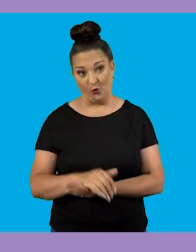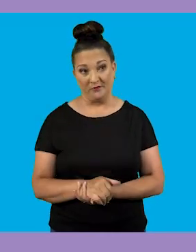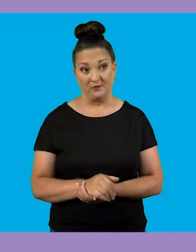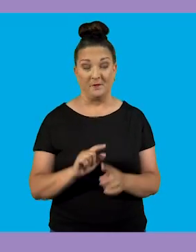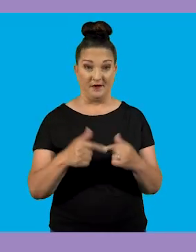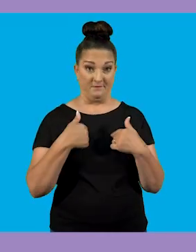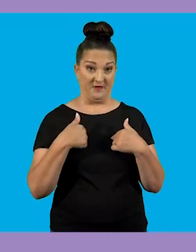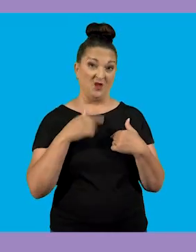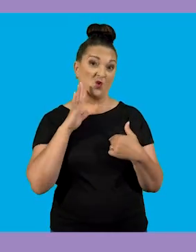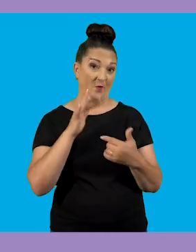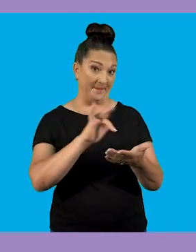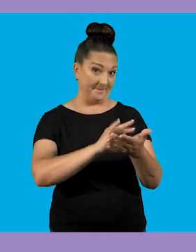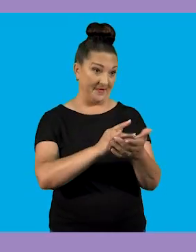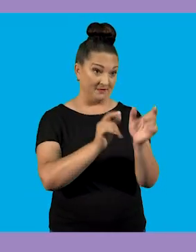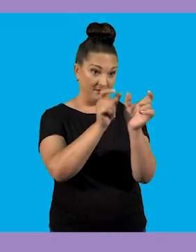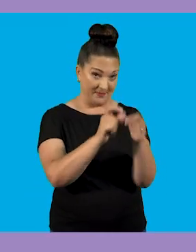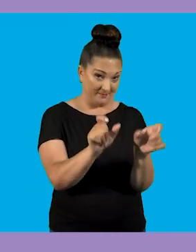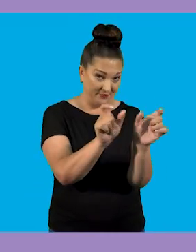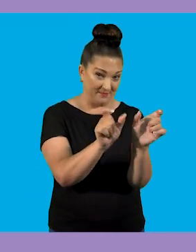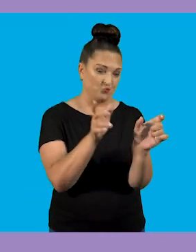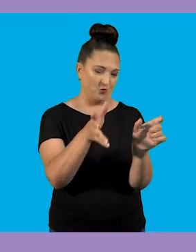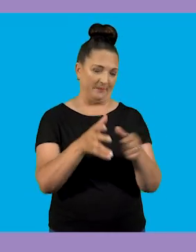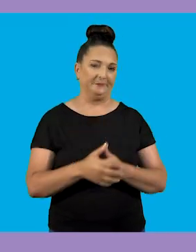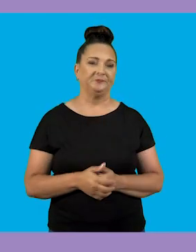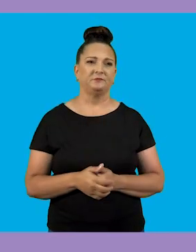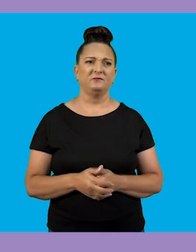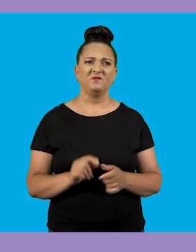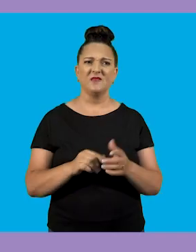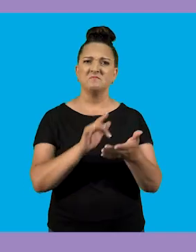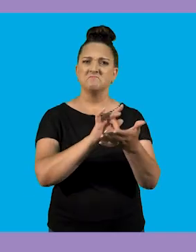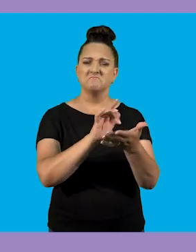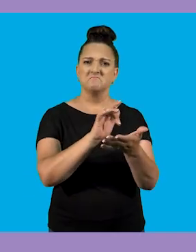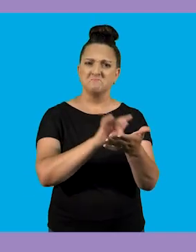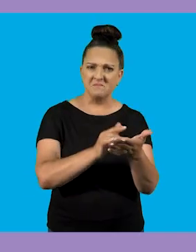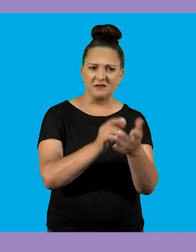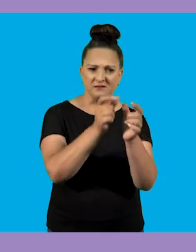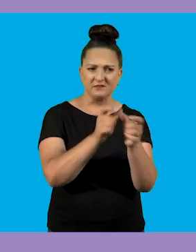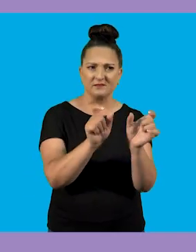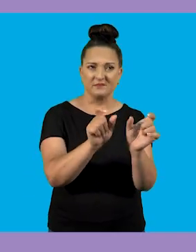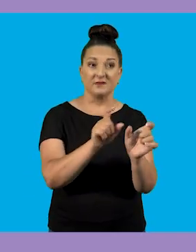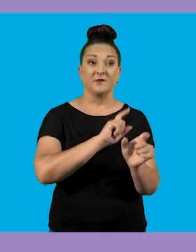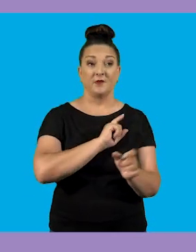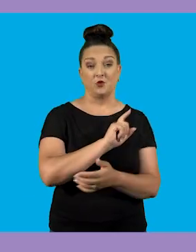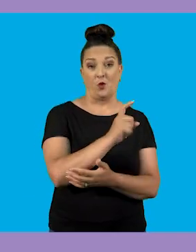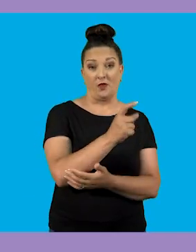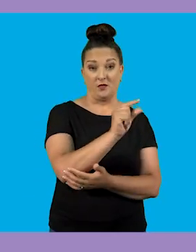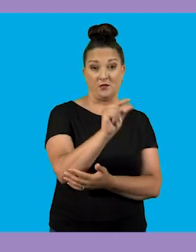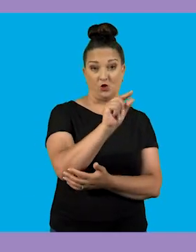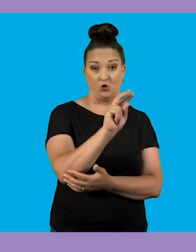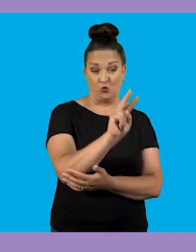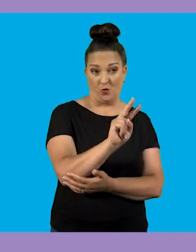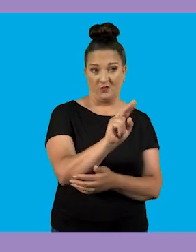going to use here expanding that middle term. So when we expand that middle term, I'm going to have the x